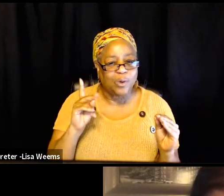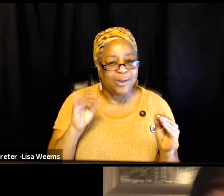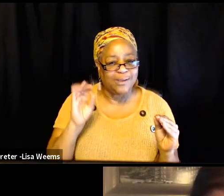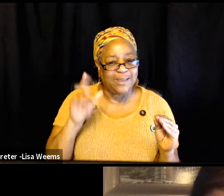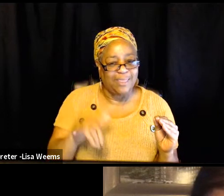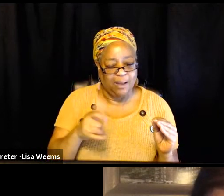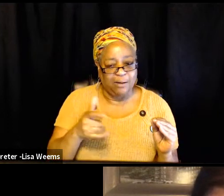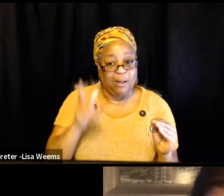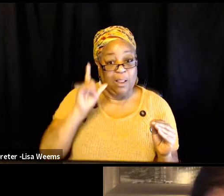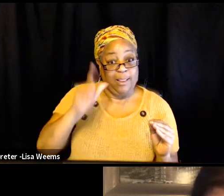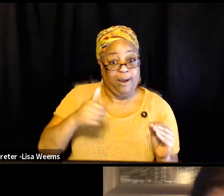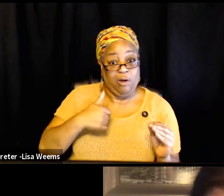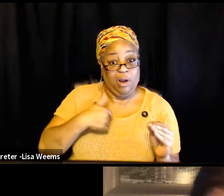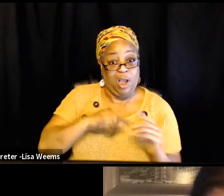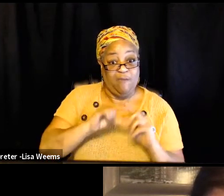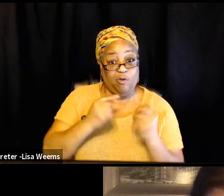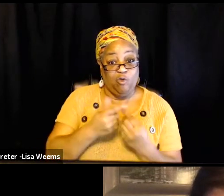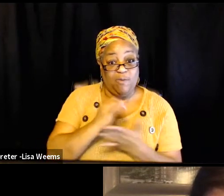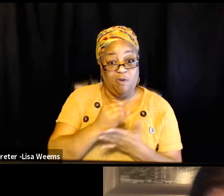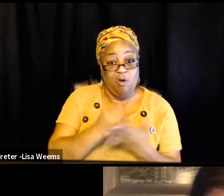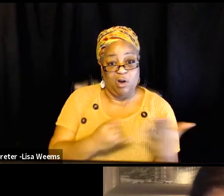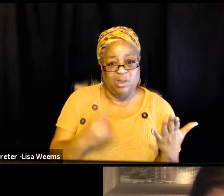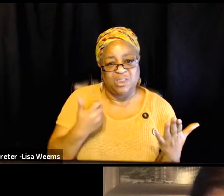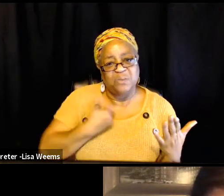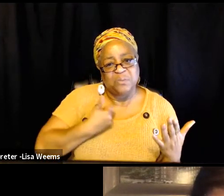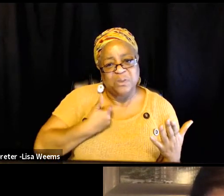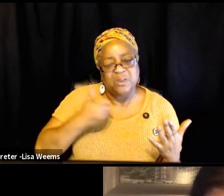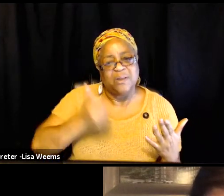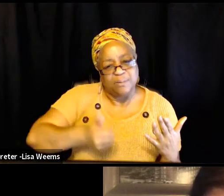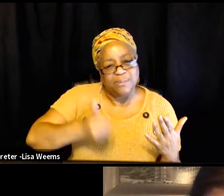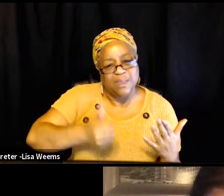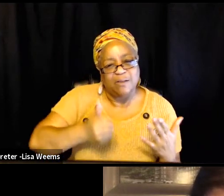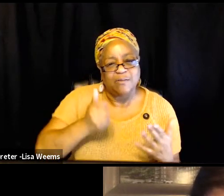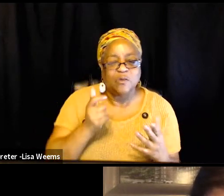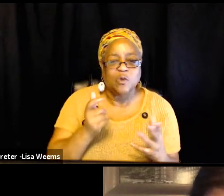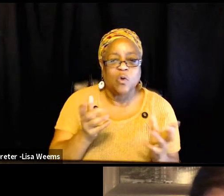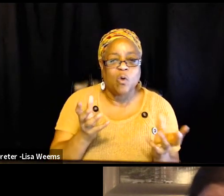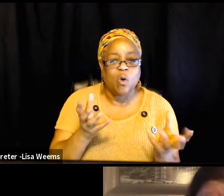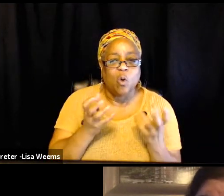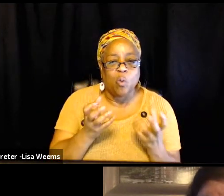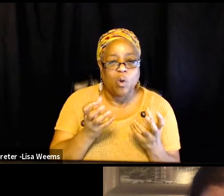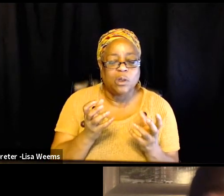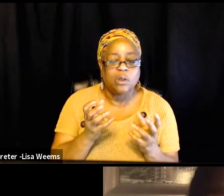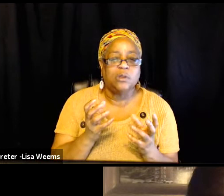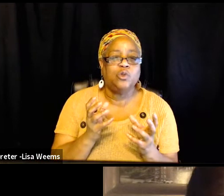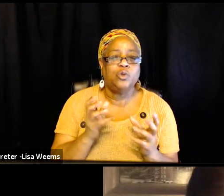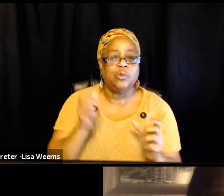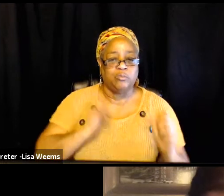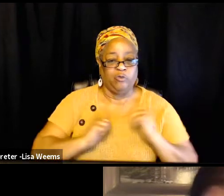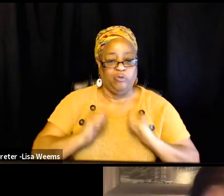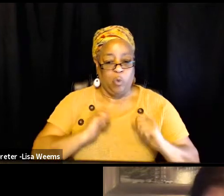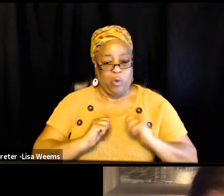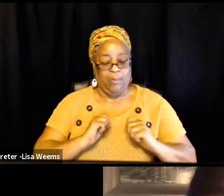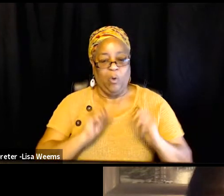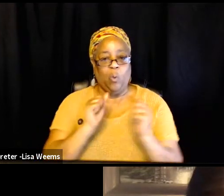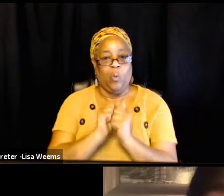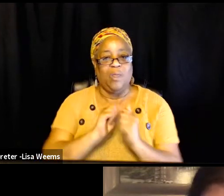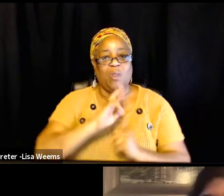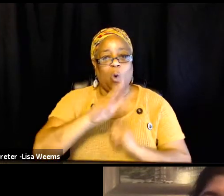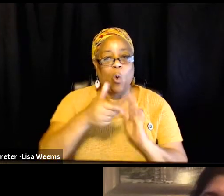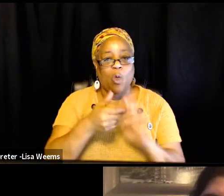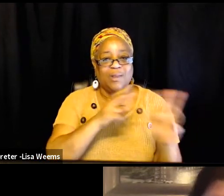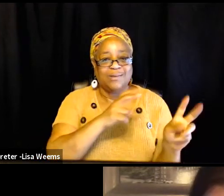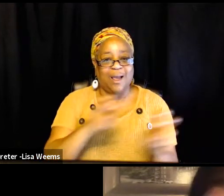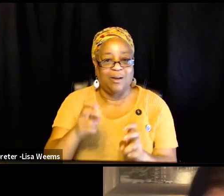was a group of artists who wanted to do something, a performance with all the titles of all the artworks in the collection, you